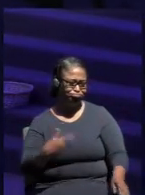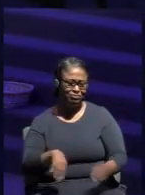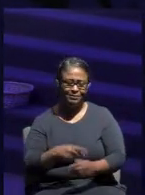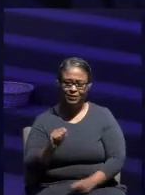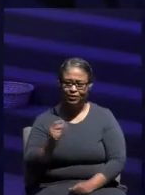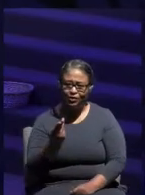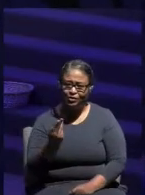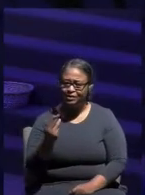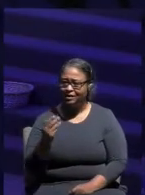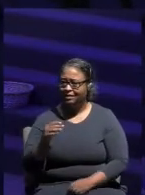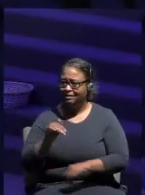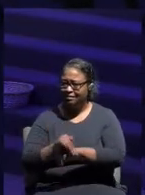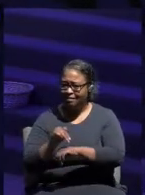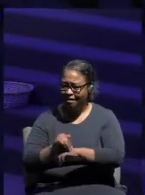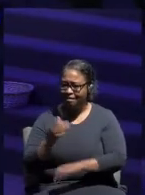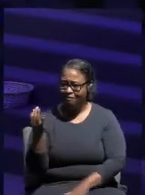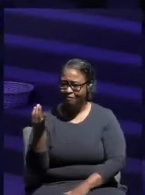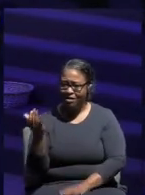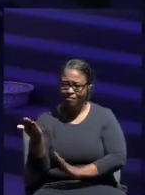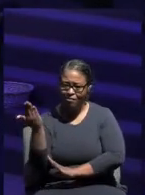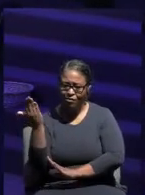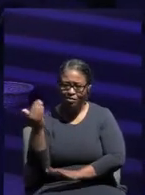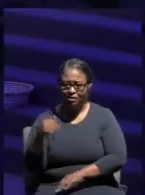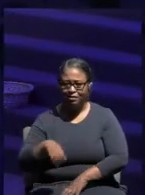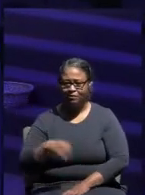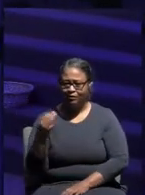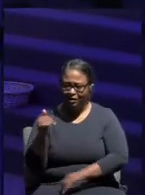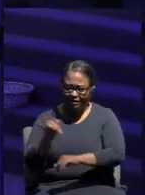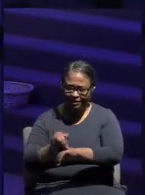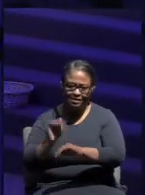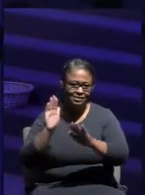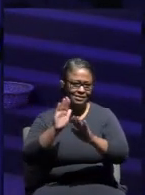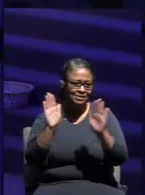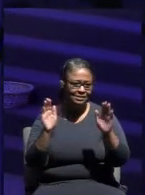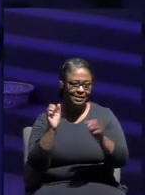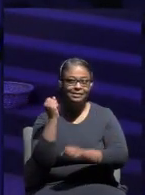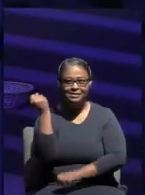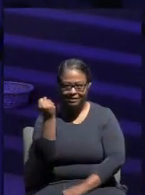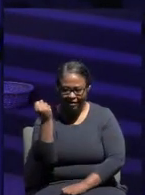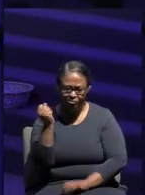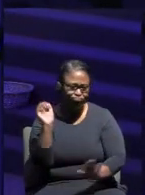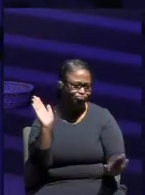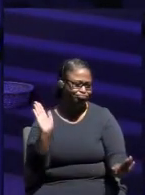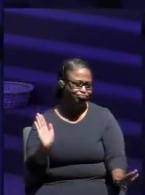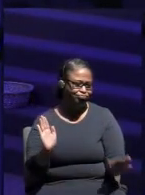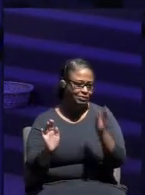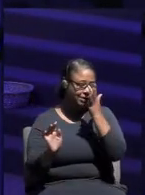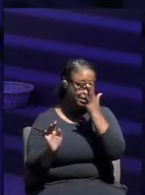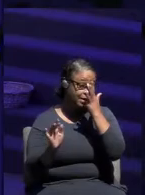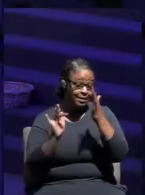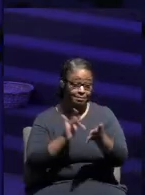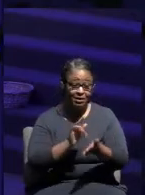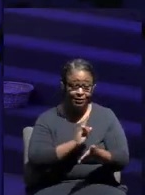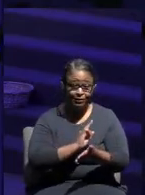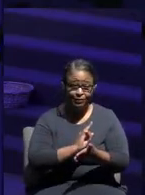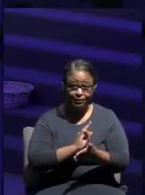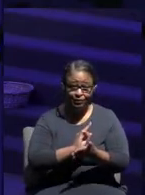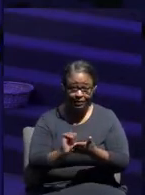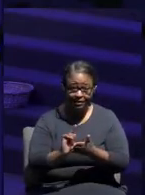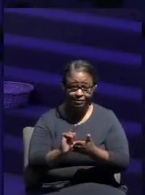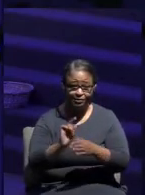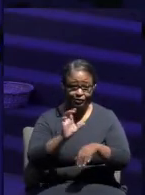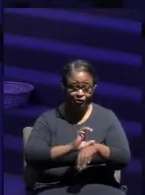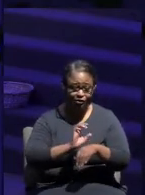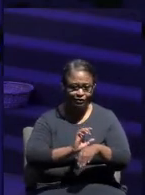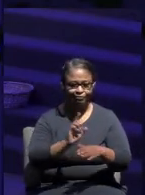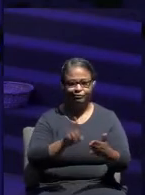Thursday night, Friday night, and Saturday was fabulous. We canceled our midweek service to give everybody an opportunity to